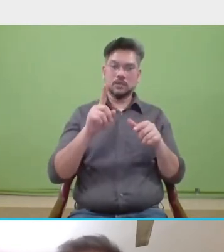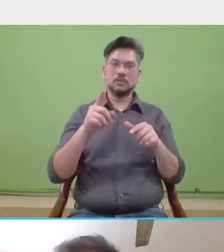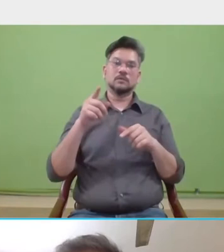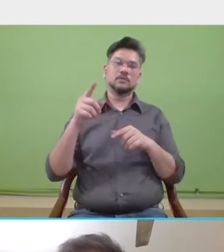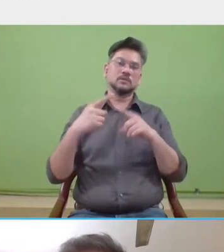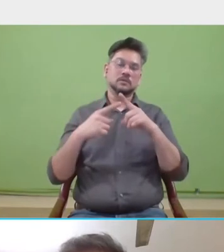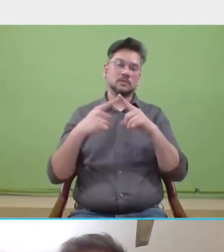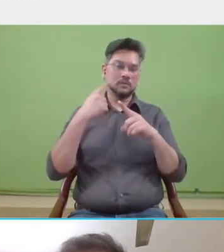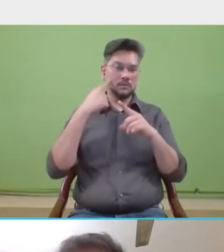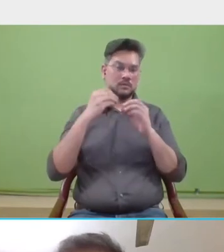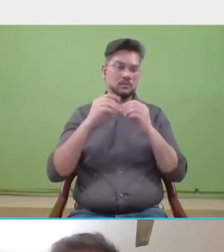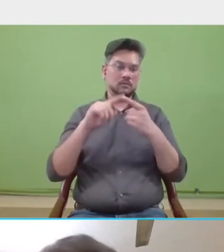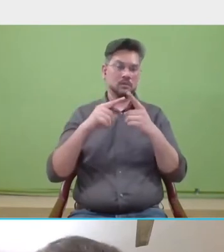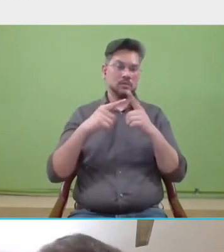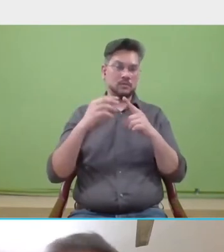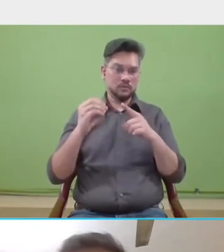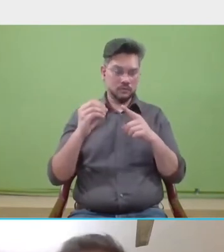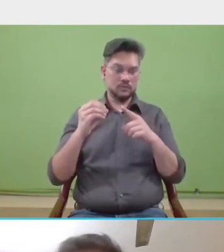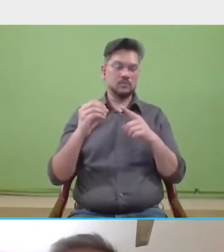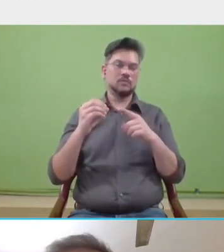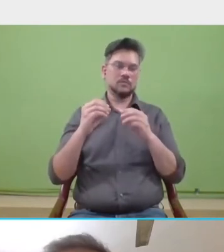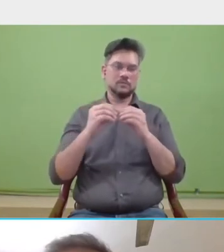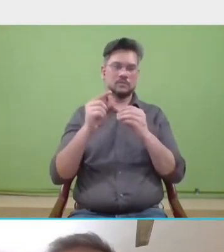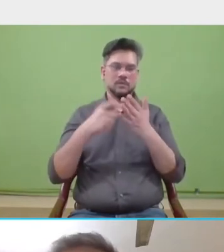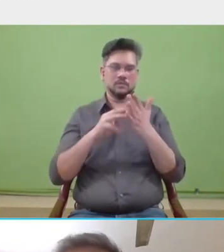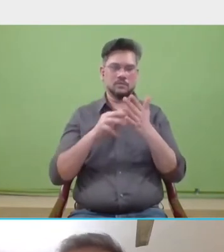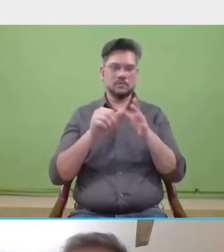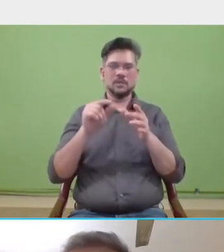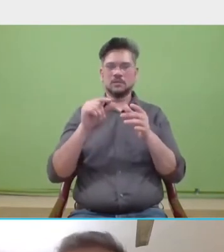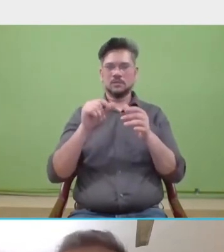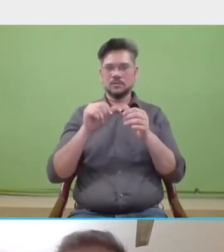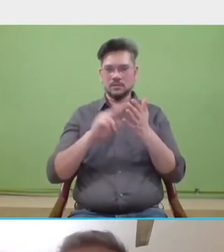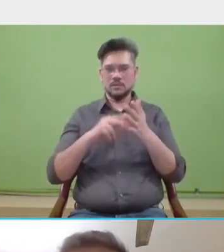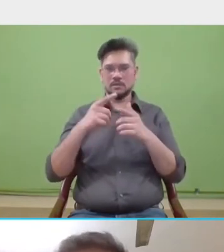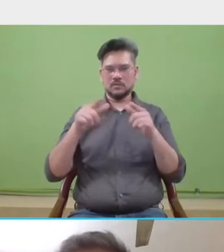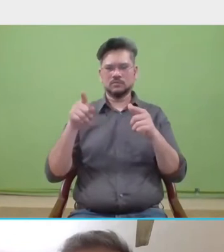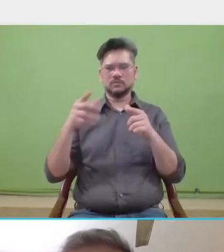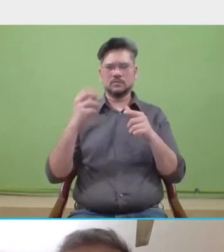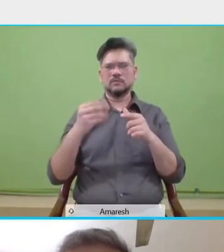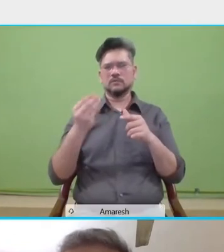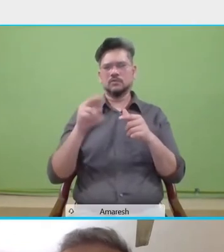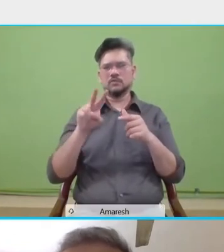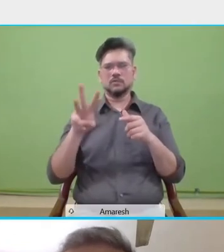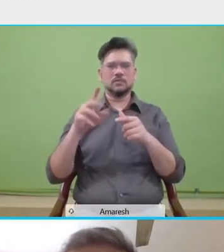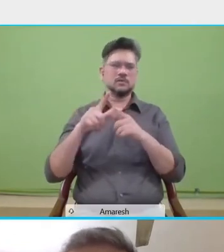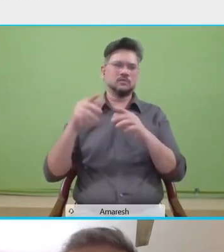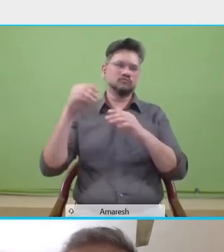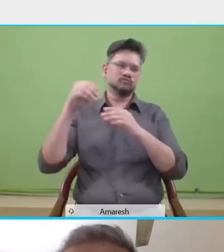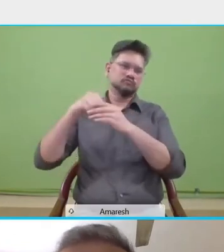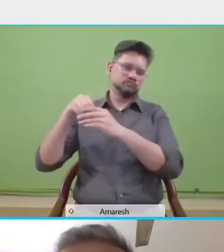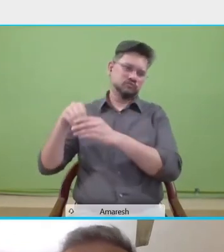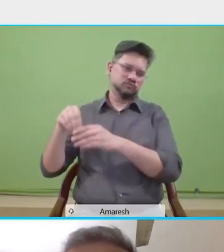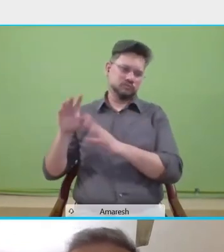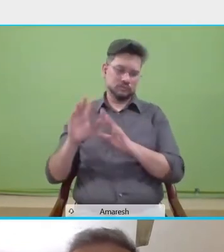separate term used for those kiranti kiranti languages and then you have lots and lots of this is a well-kept secret